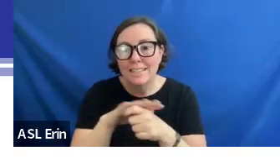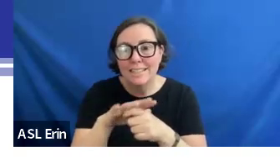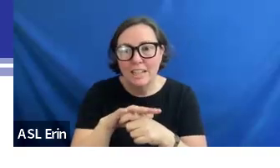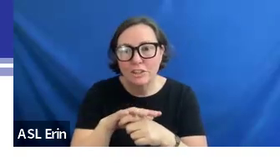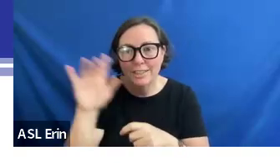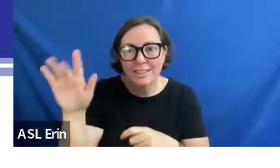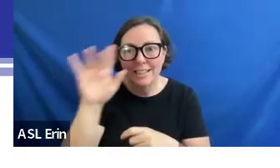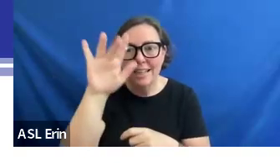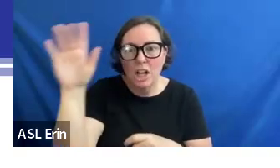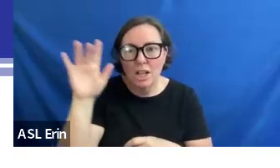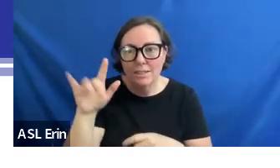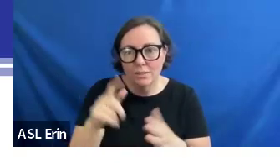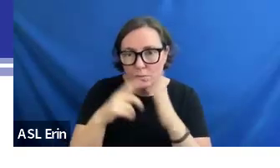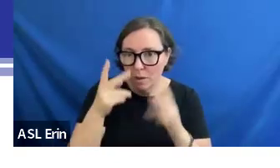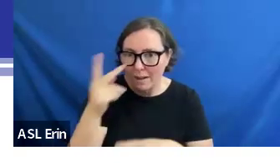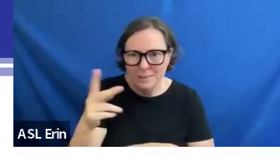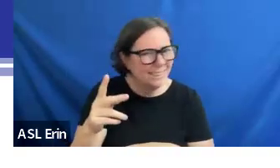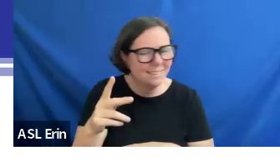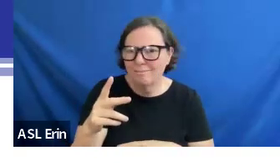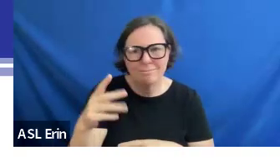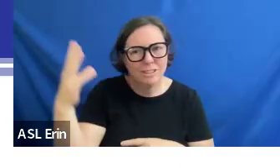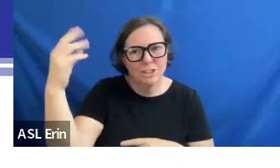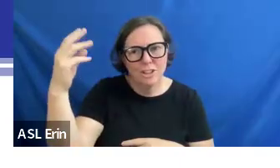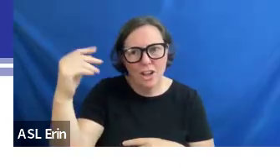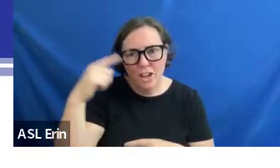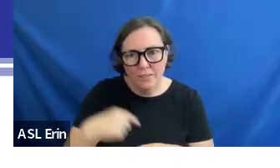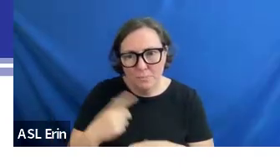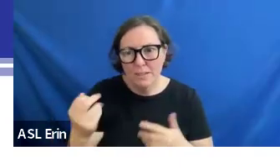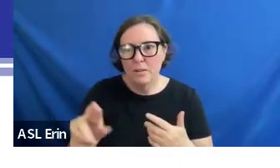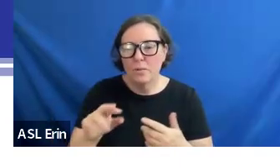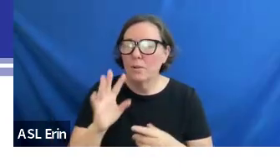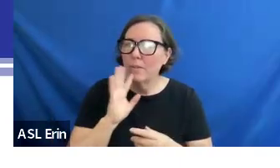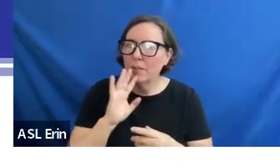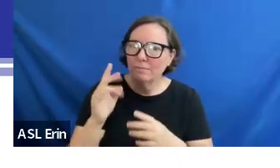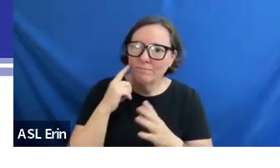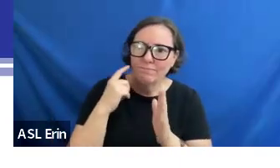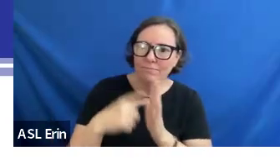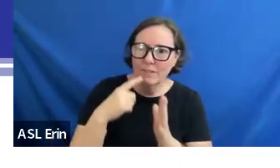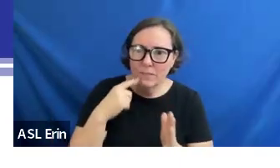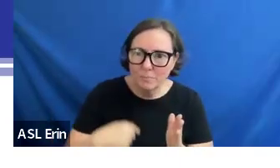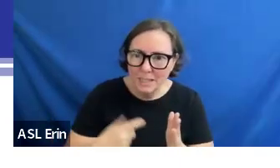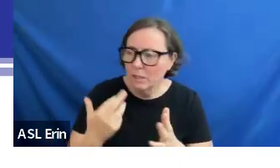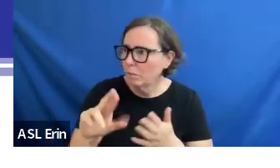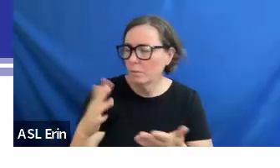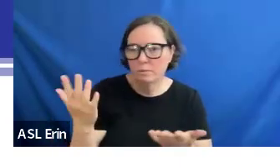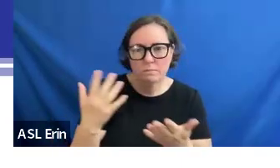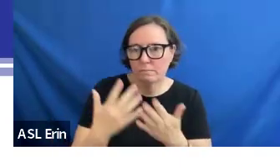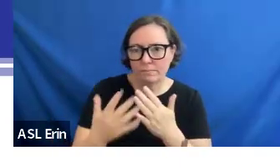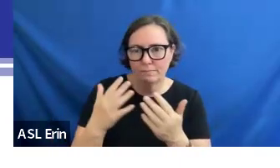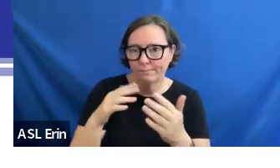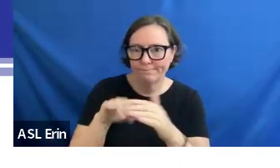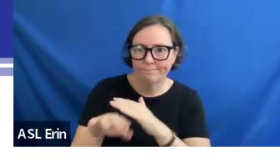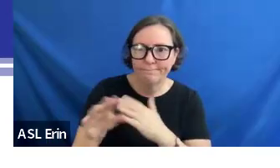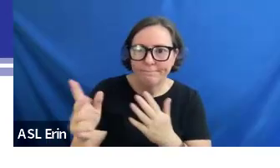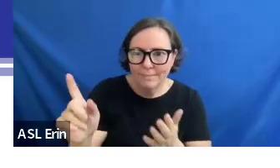using kiosk vending machines, things like that, so you can travel independently. Websites and mobile apps are, I think, a